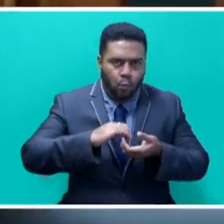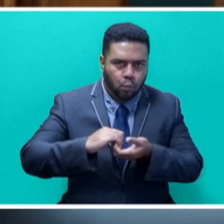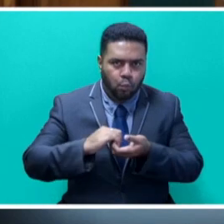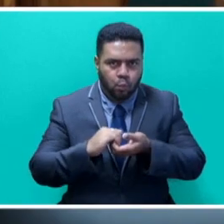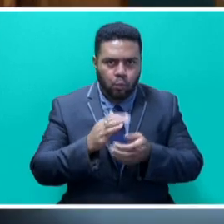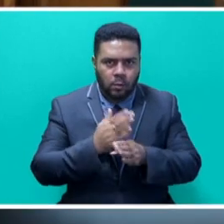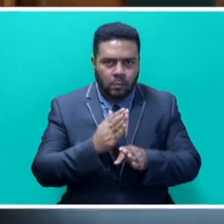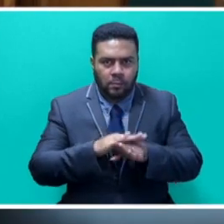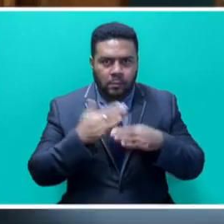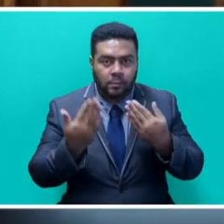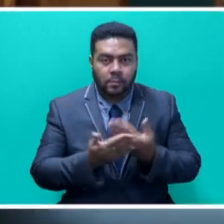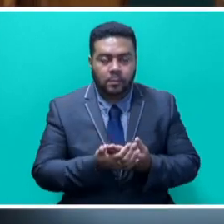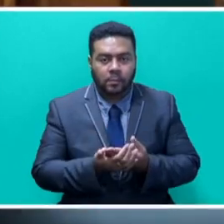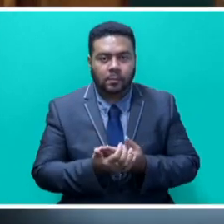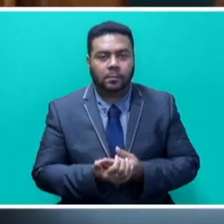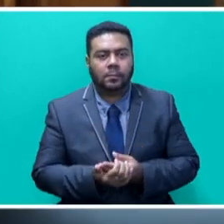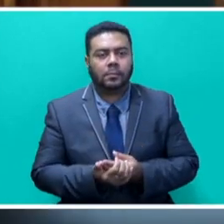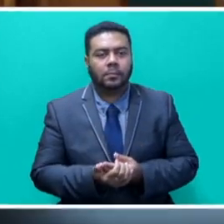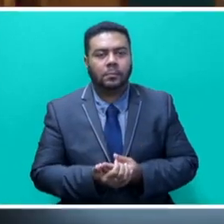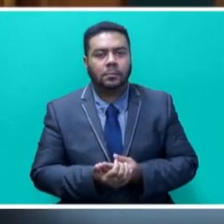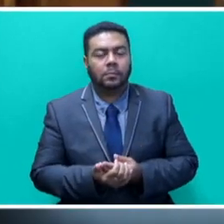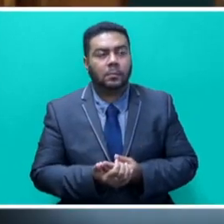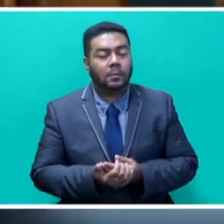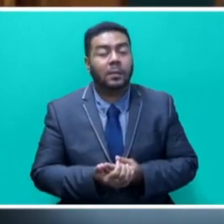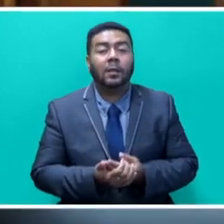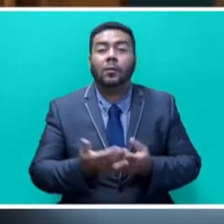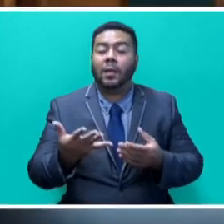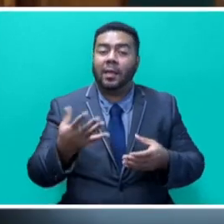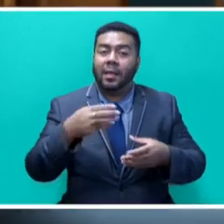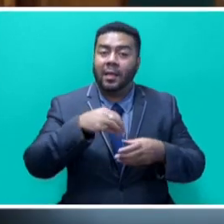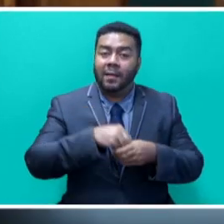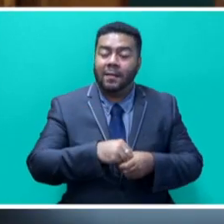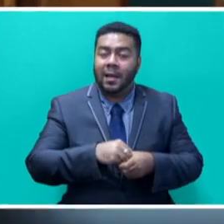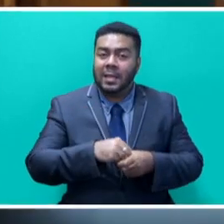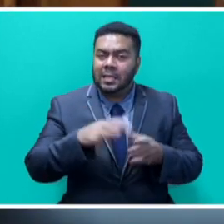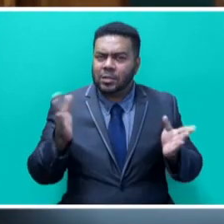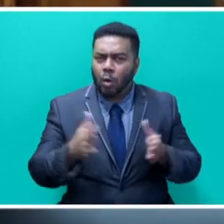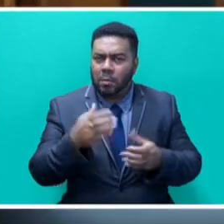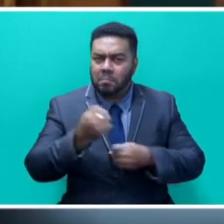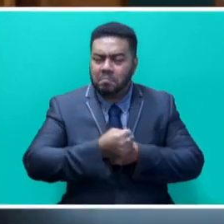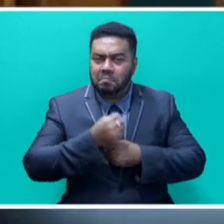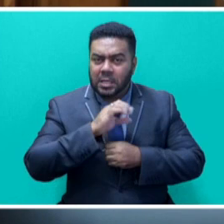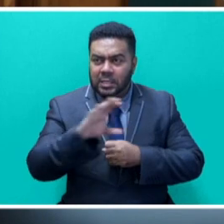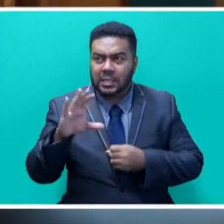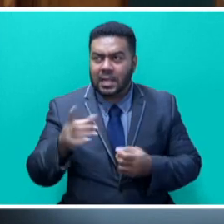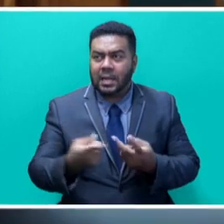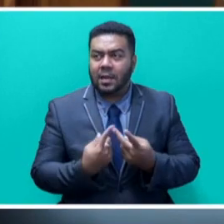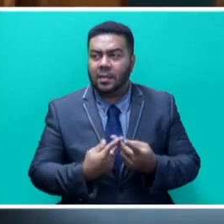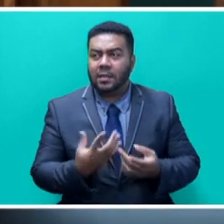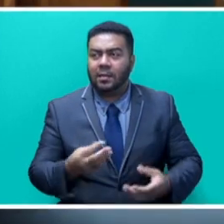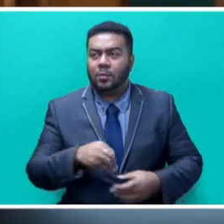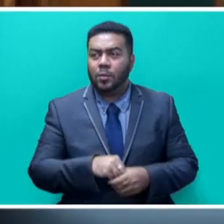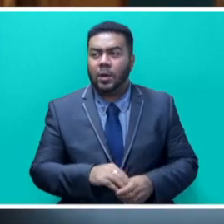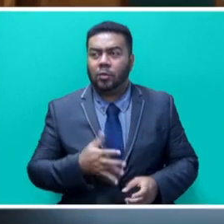medium and large-sized businesses involved in the harvesting, processing and value adding, I would like to